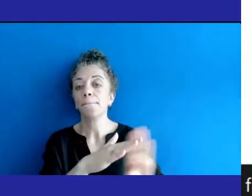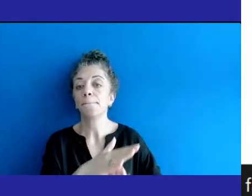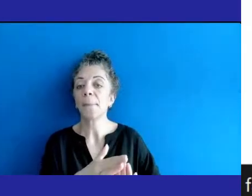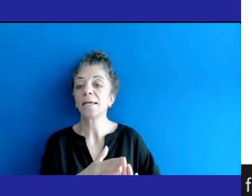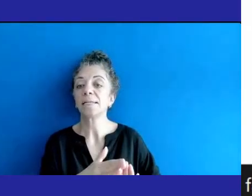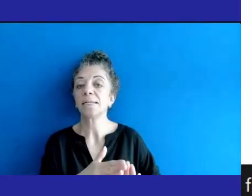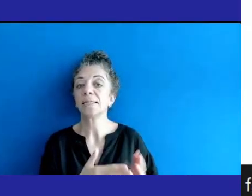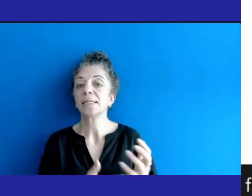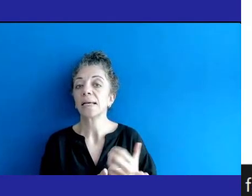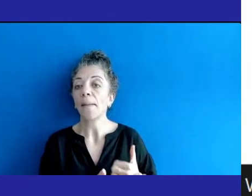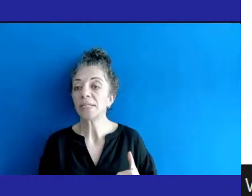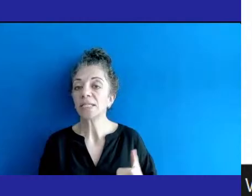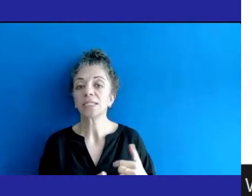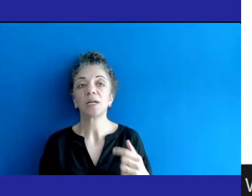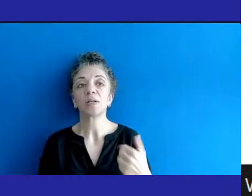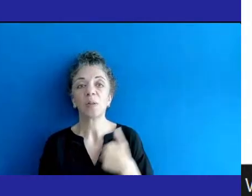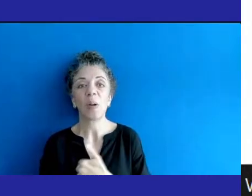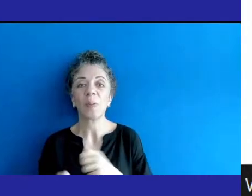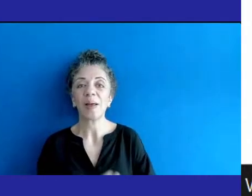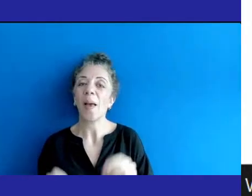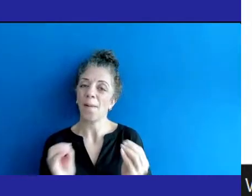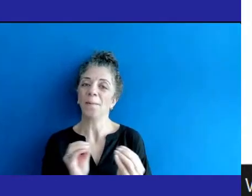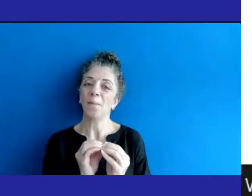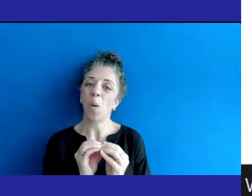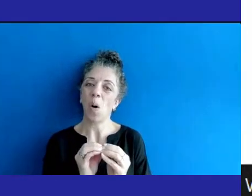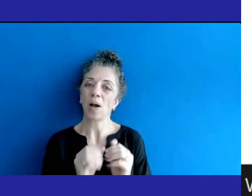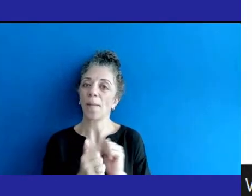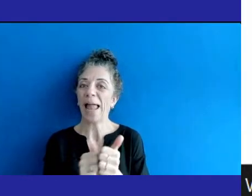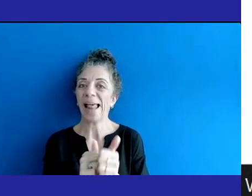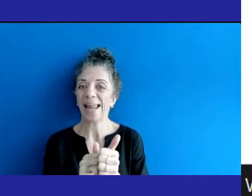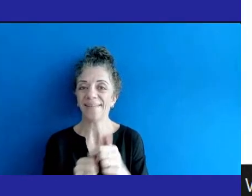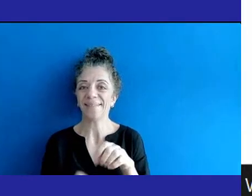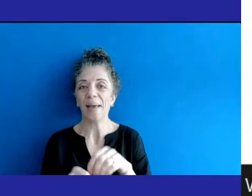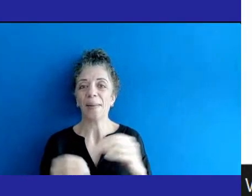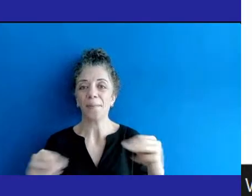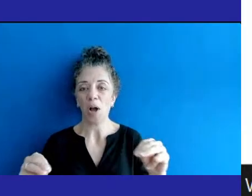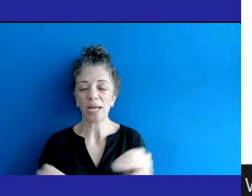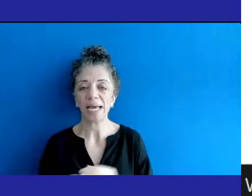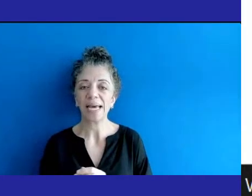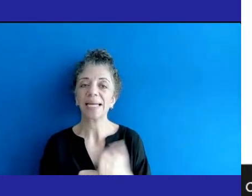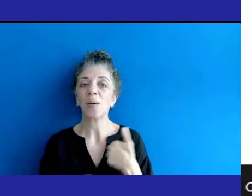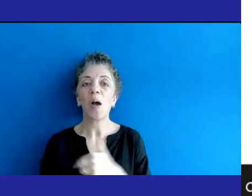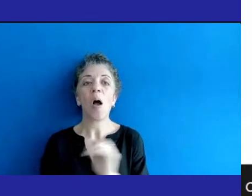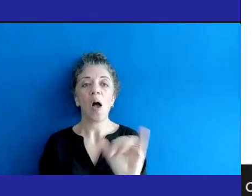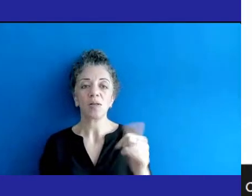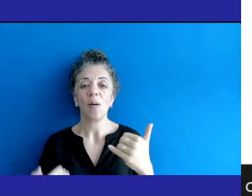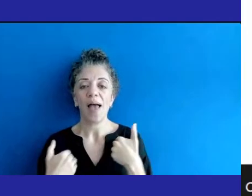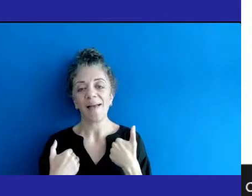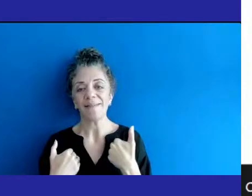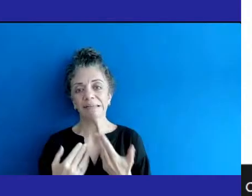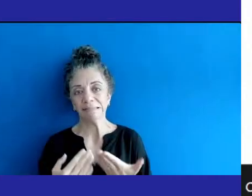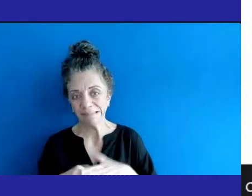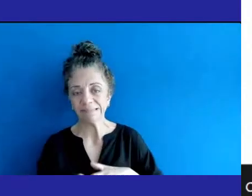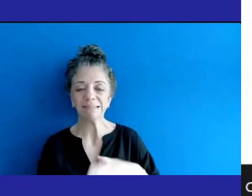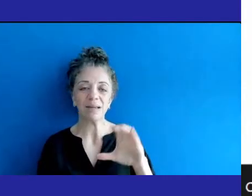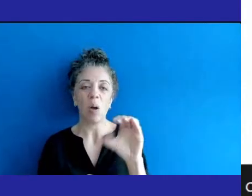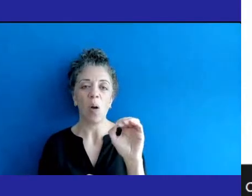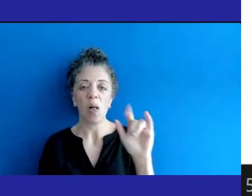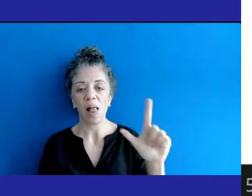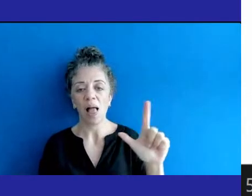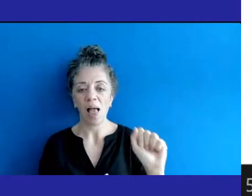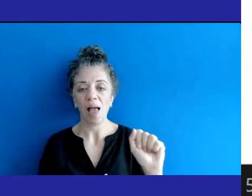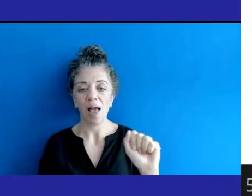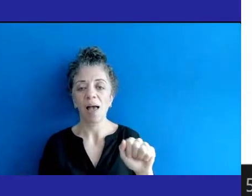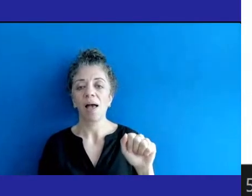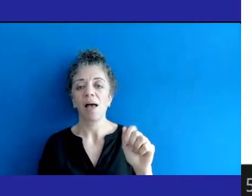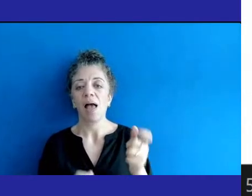more competitive in the market, and also had significant cost of living adjustments, in part due to our work with Doctors' Council